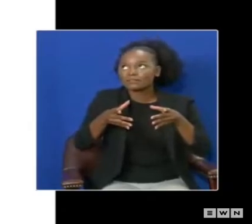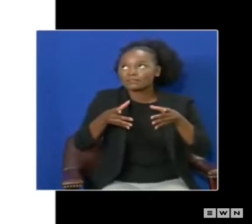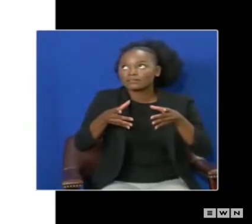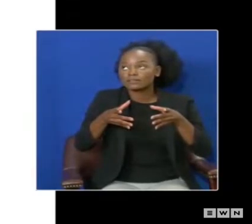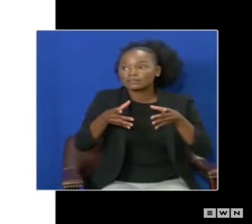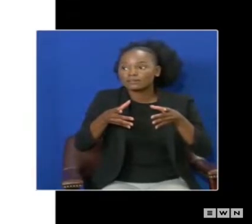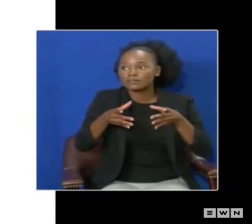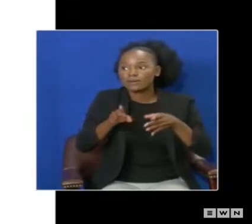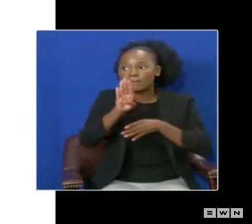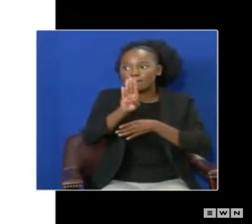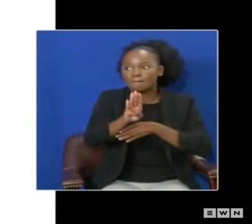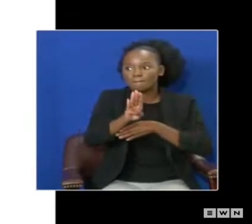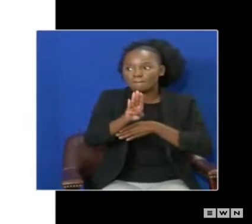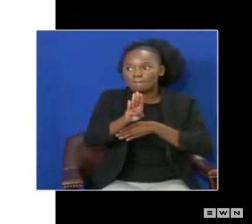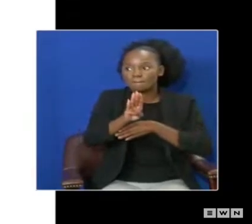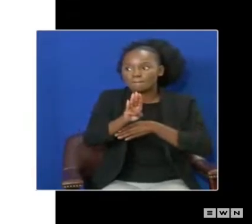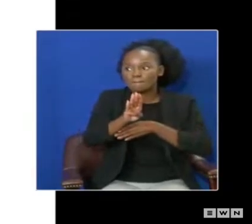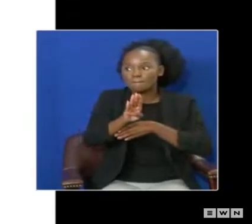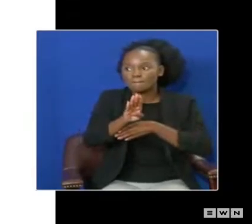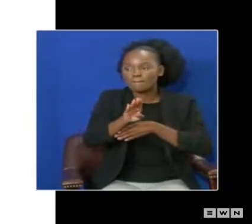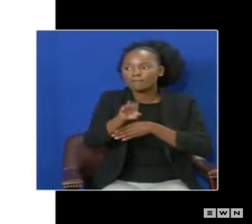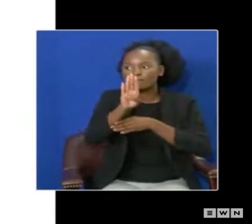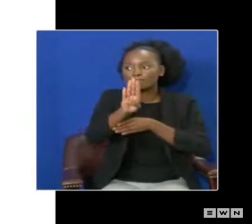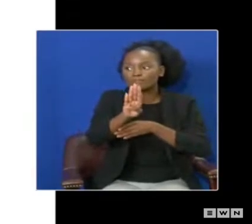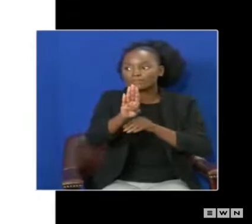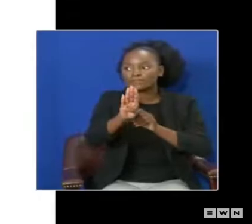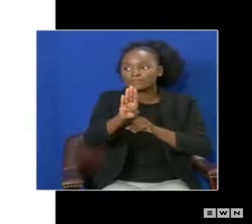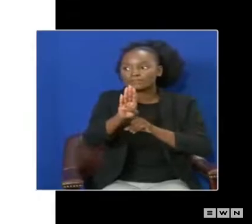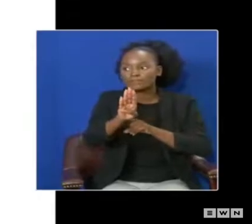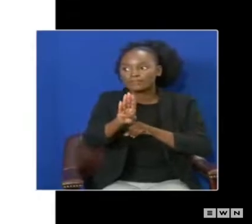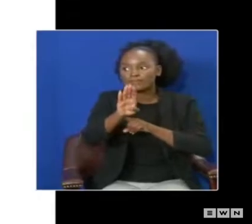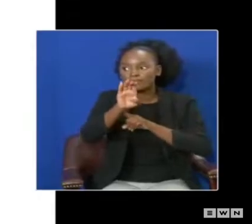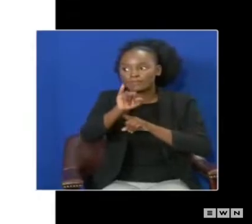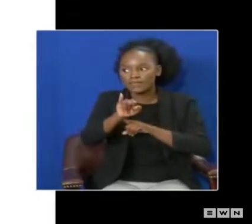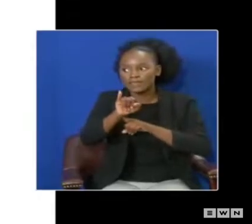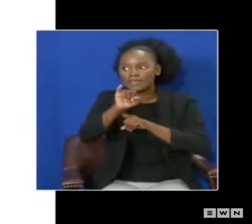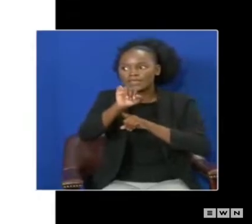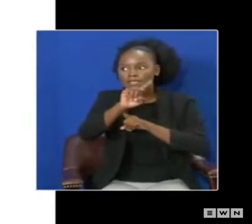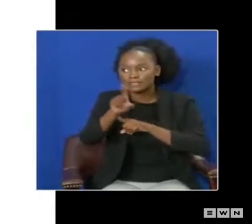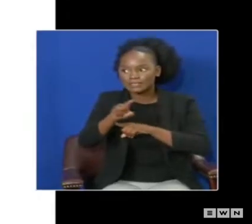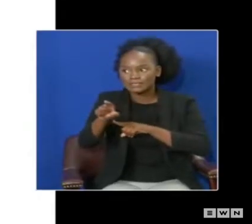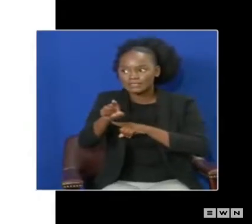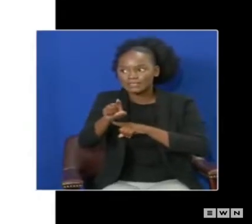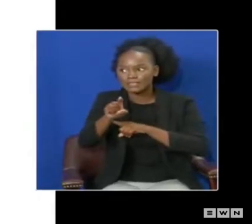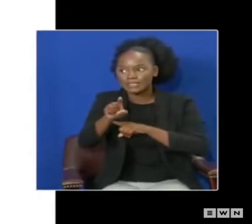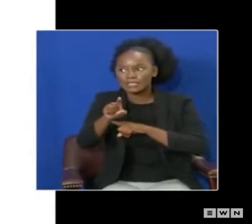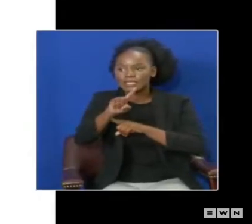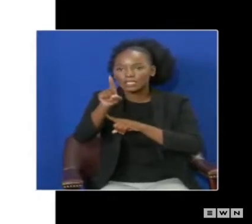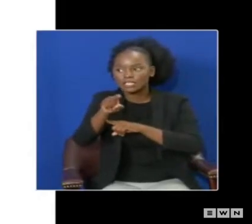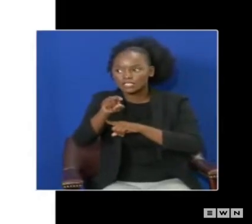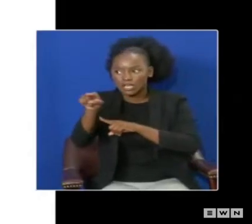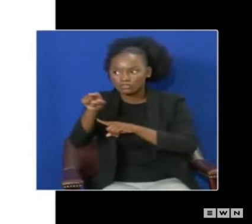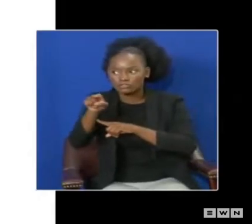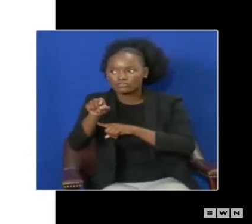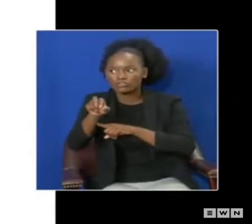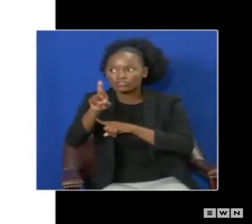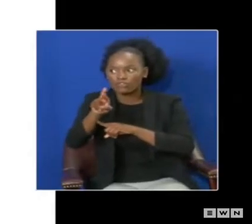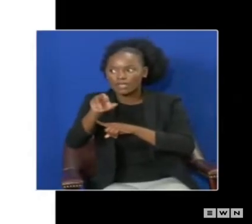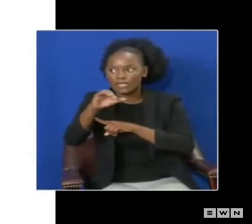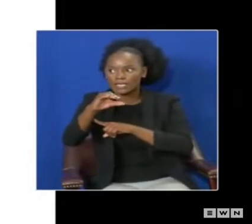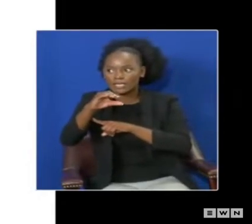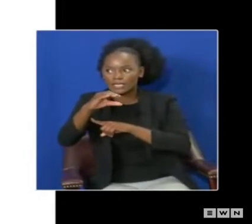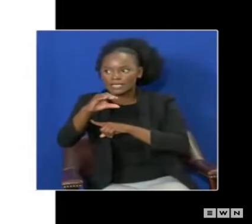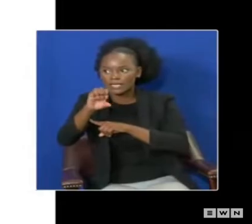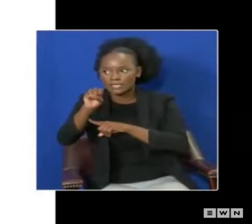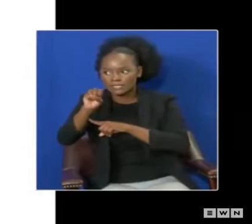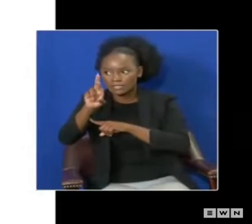That's followed by phone calls between the two. On 17 March 2025, still that same day,